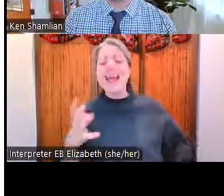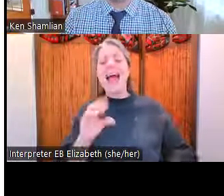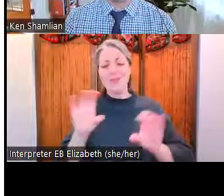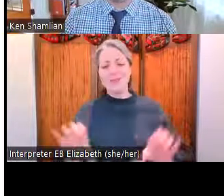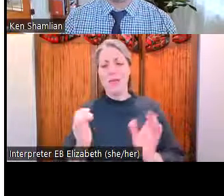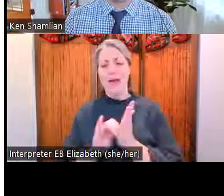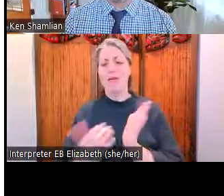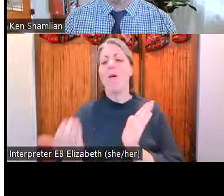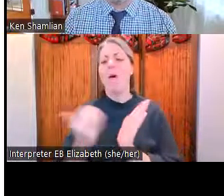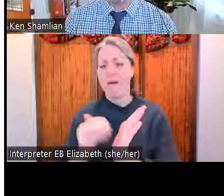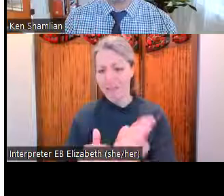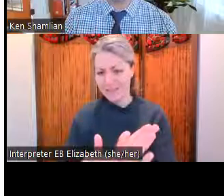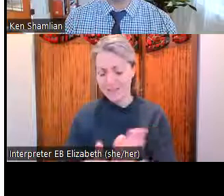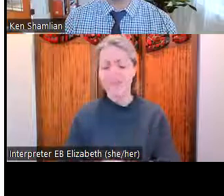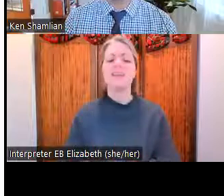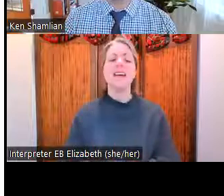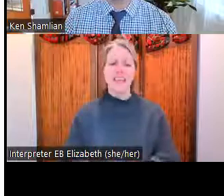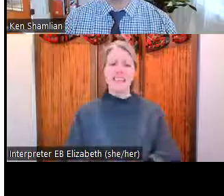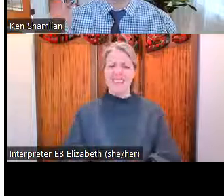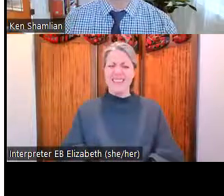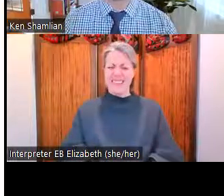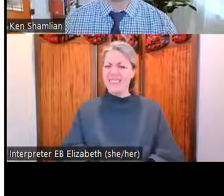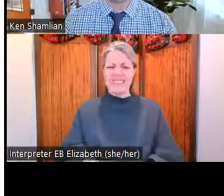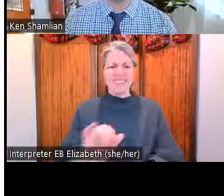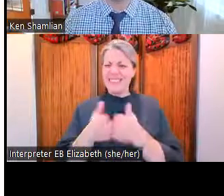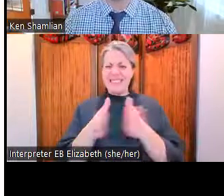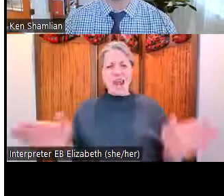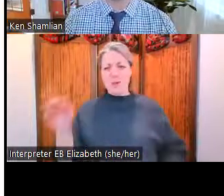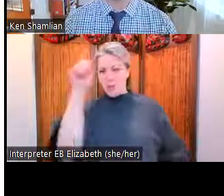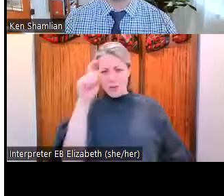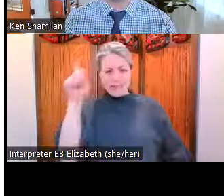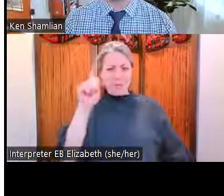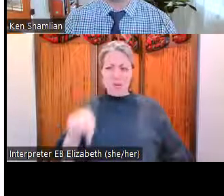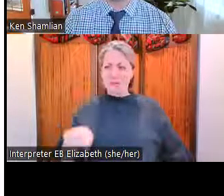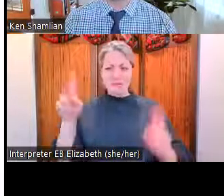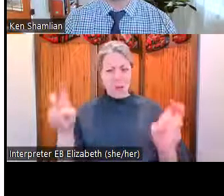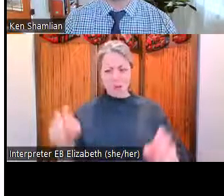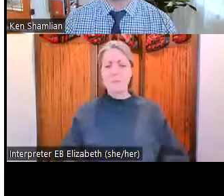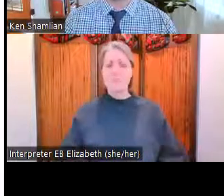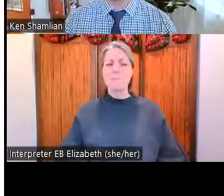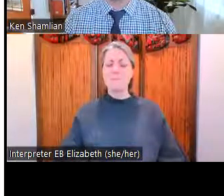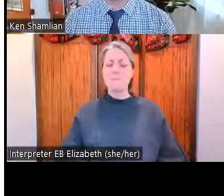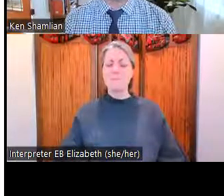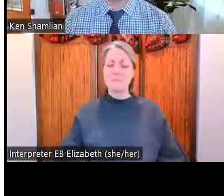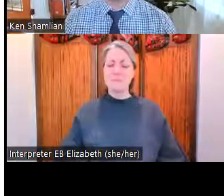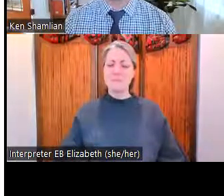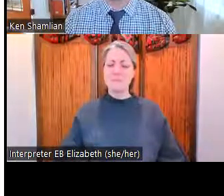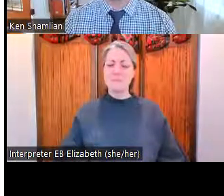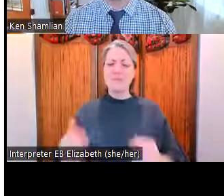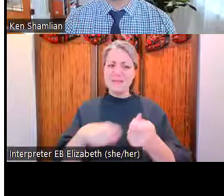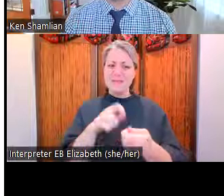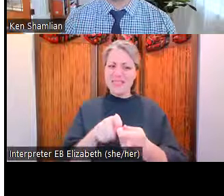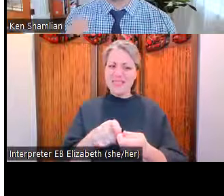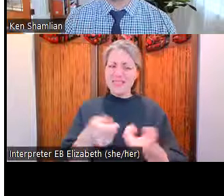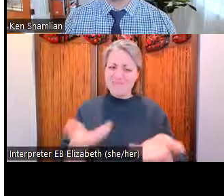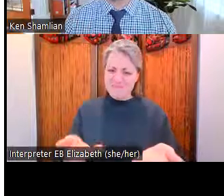possible. I think that might be also just general wisdom, but certainly in this case, since this is a